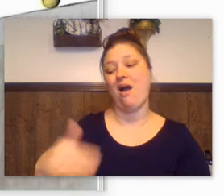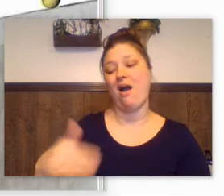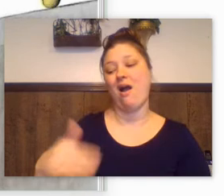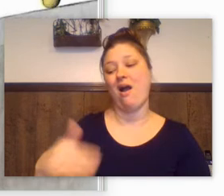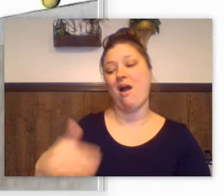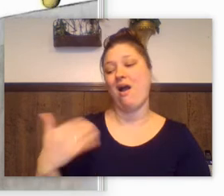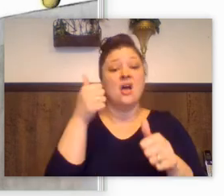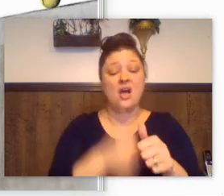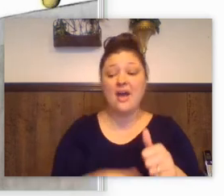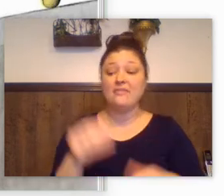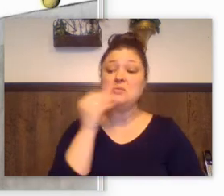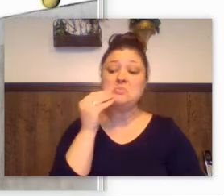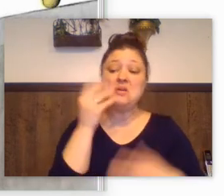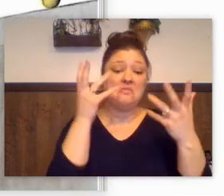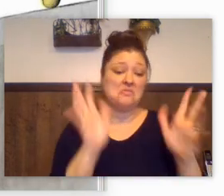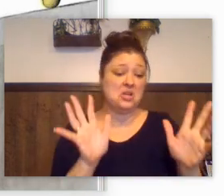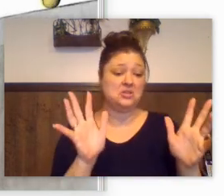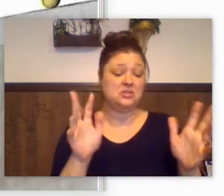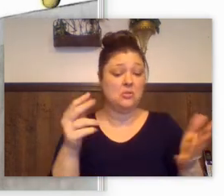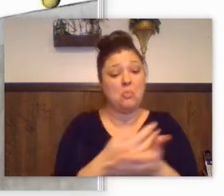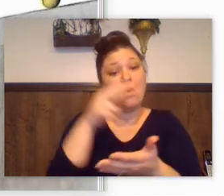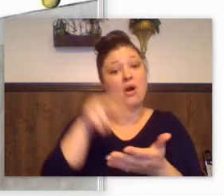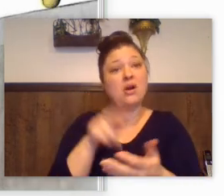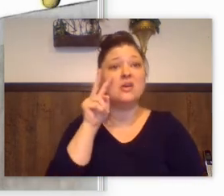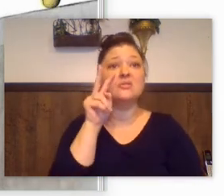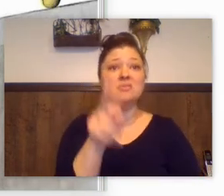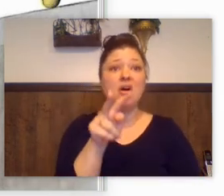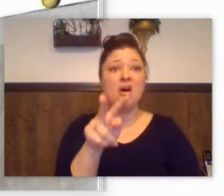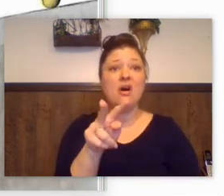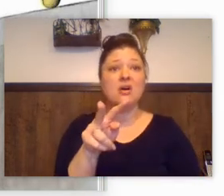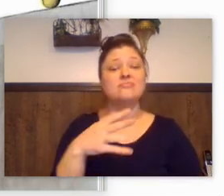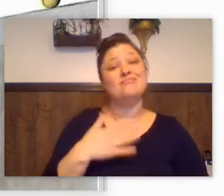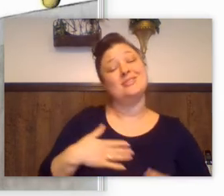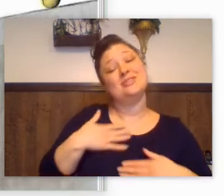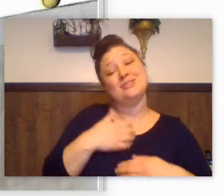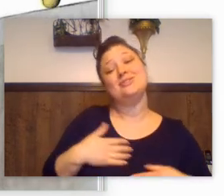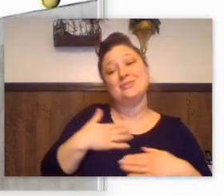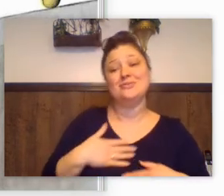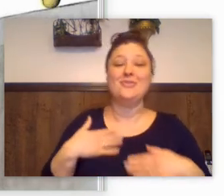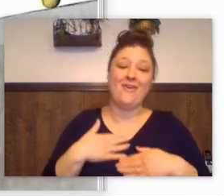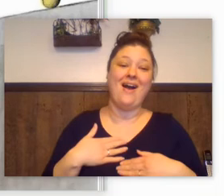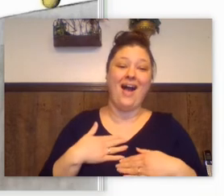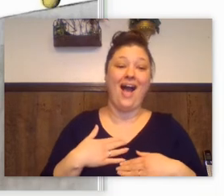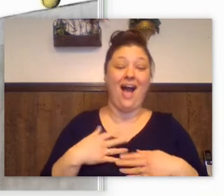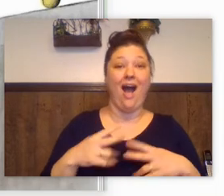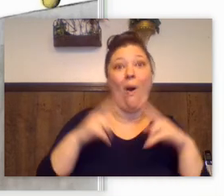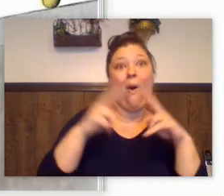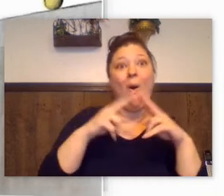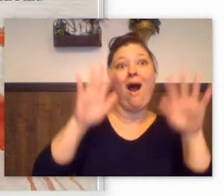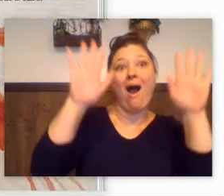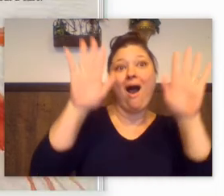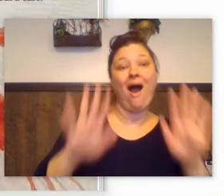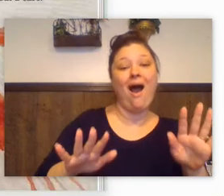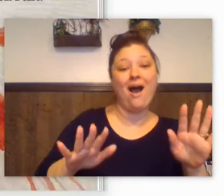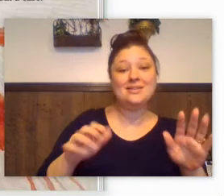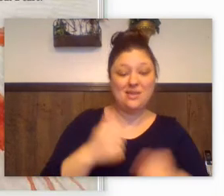at the end of this and every other meal, Spork looked on while the others enjoyed a super bubbly bath in the sink.